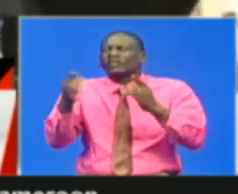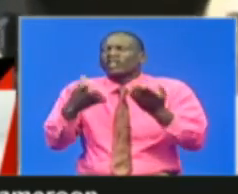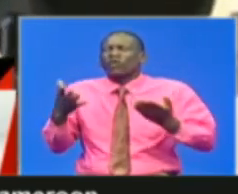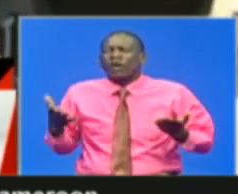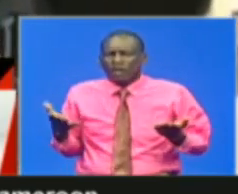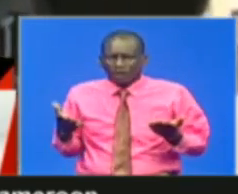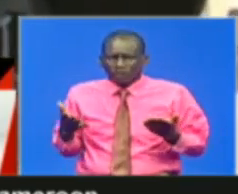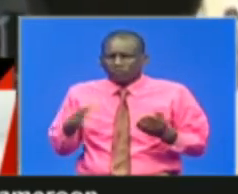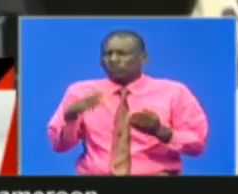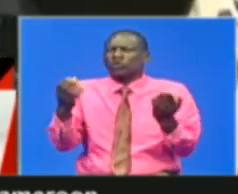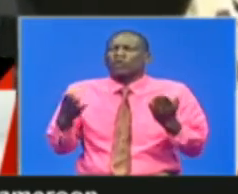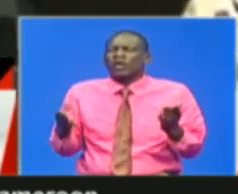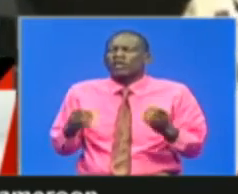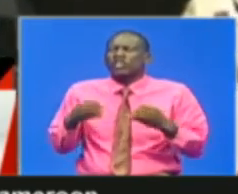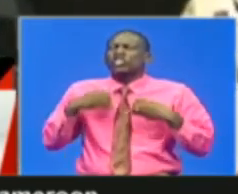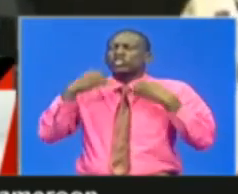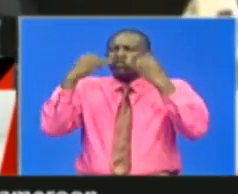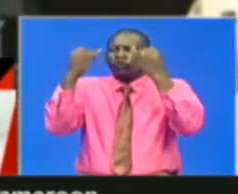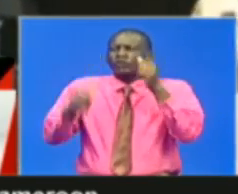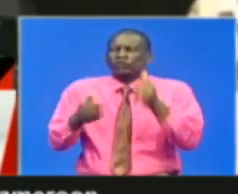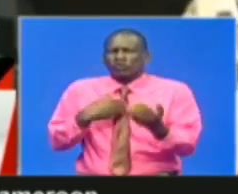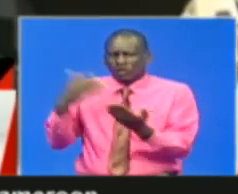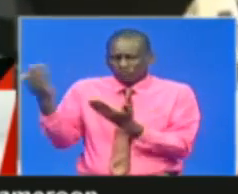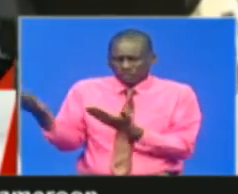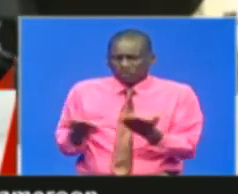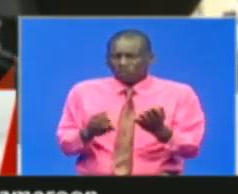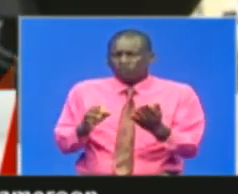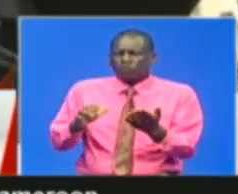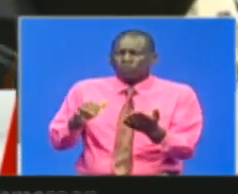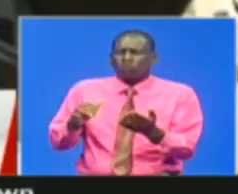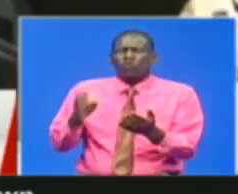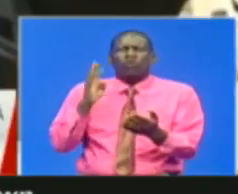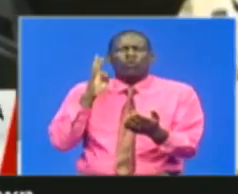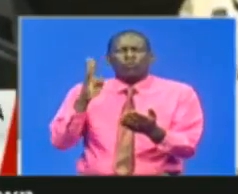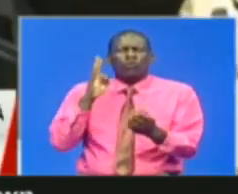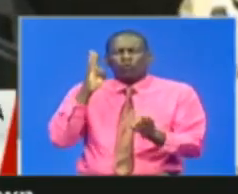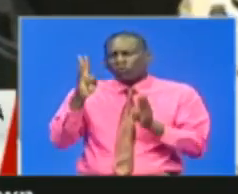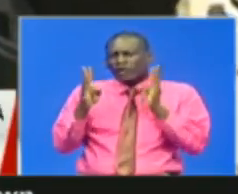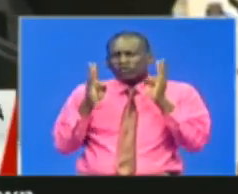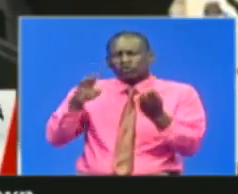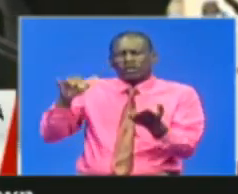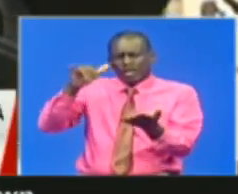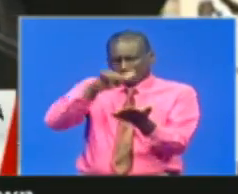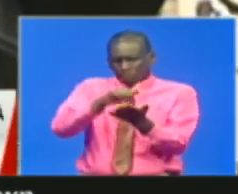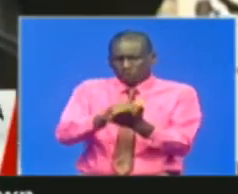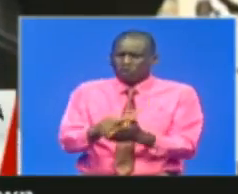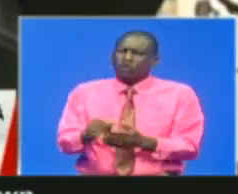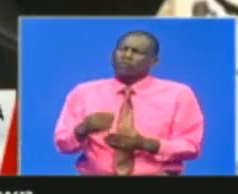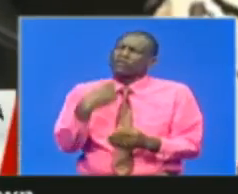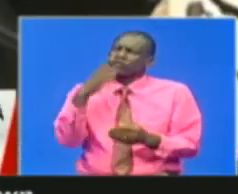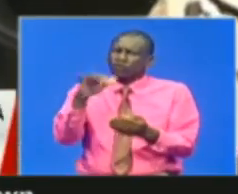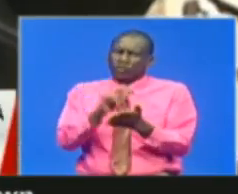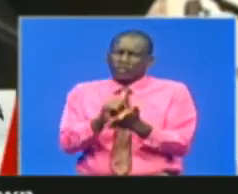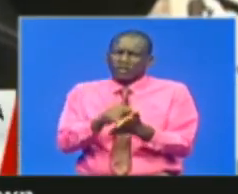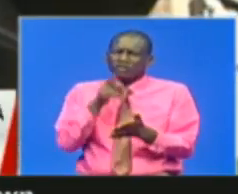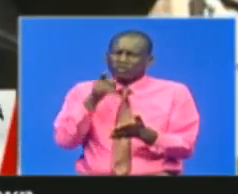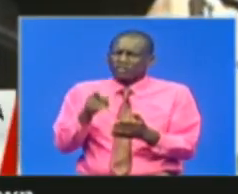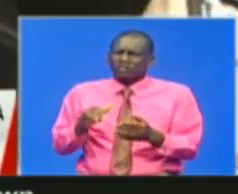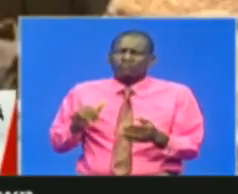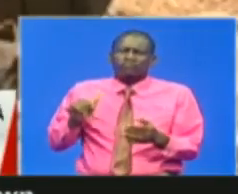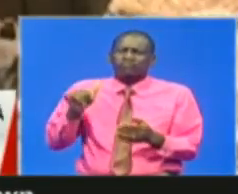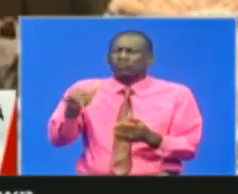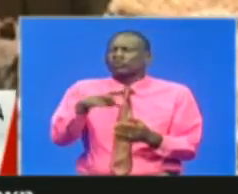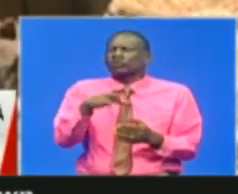but information we have received from Wilson Airport is that it was going from Masai Mara to